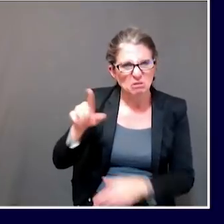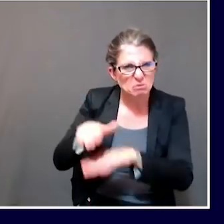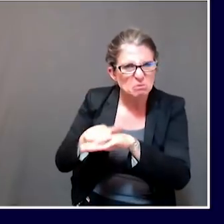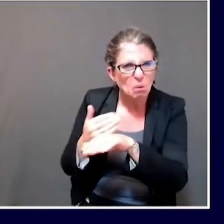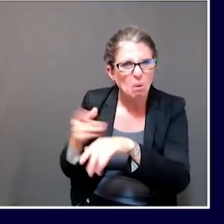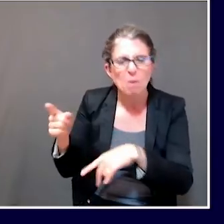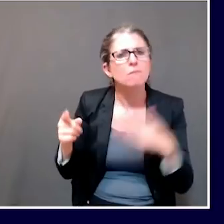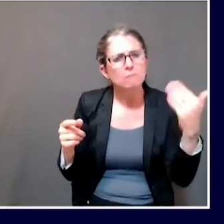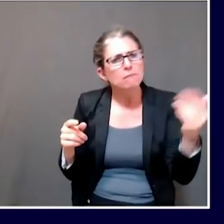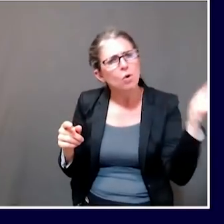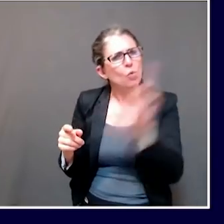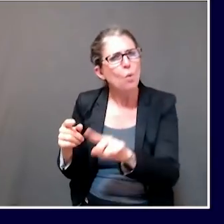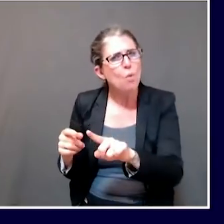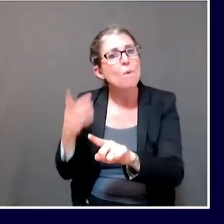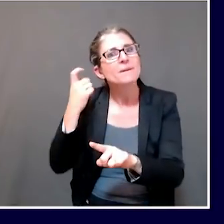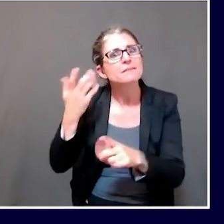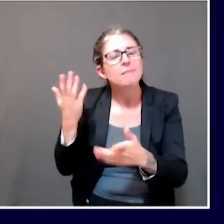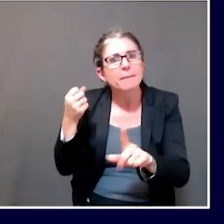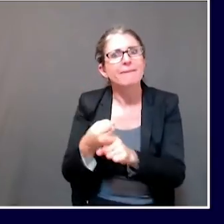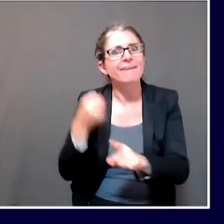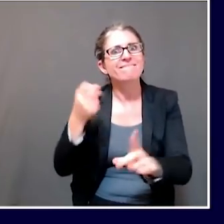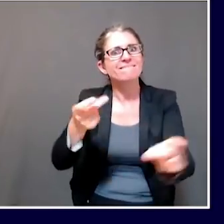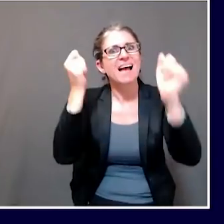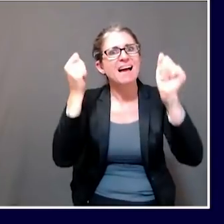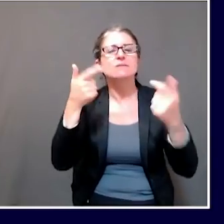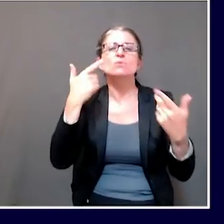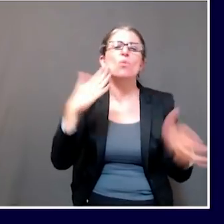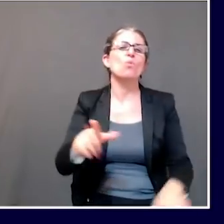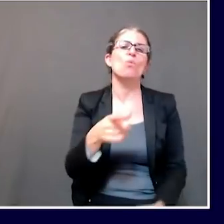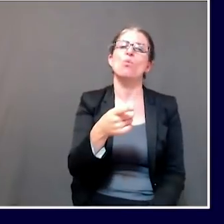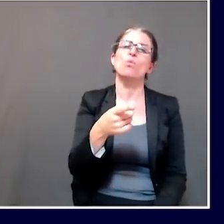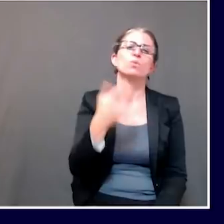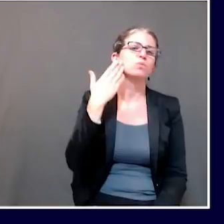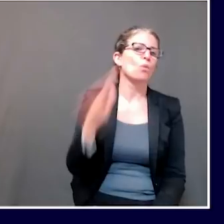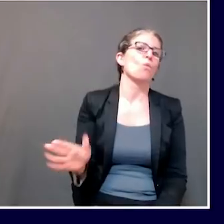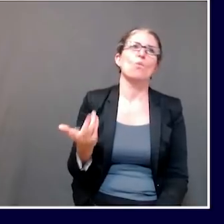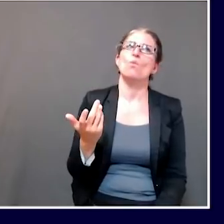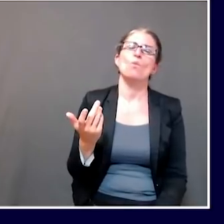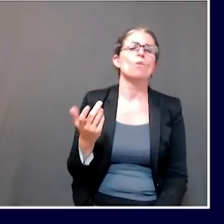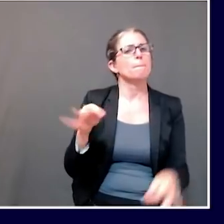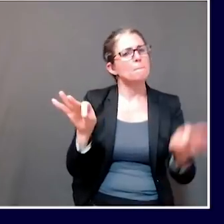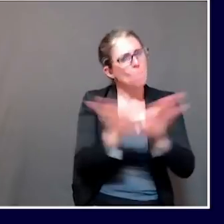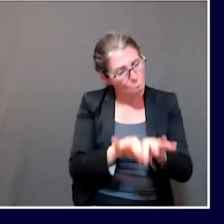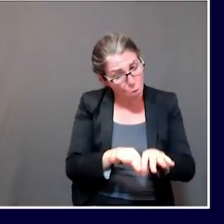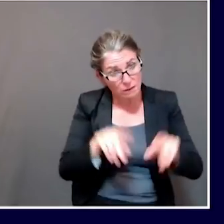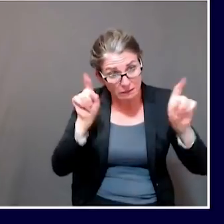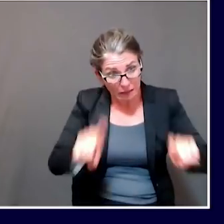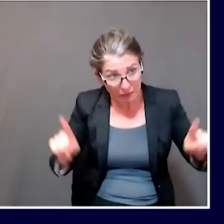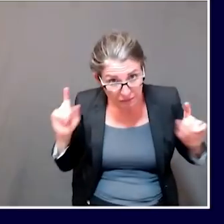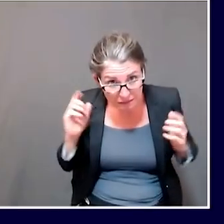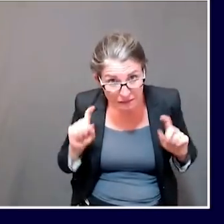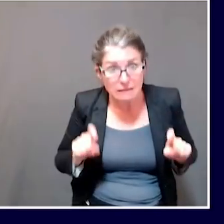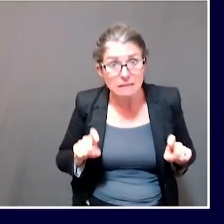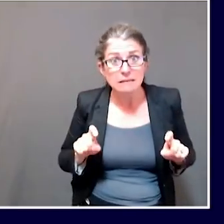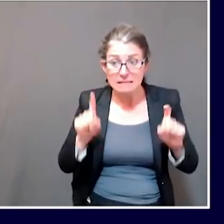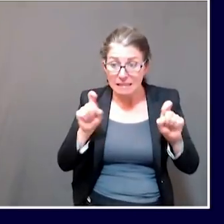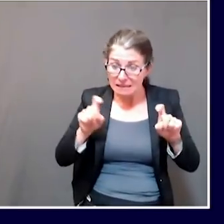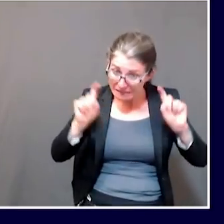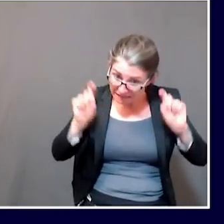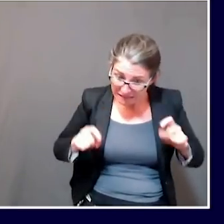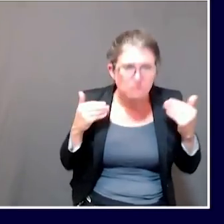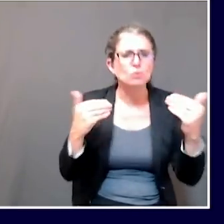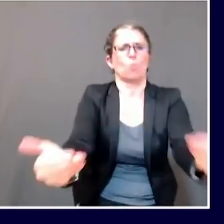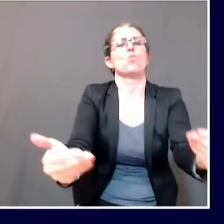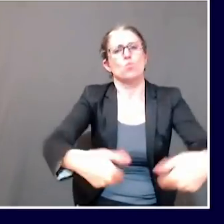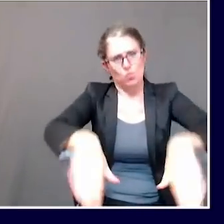get a test if you're not feeling well or if you need one, because you too may be in that short turnaround time group. Okay. Are all the